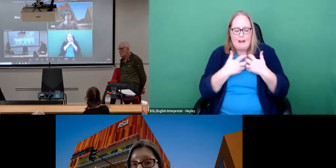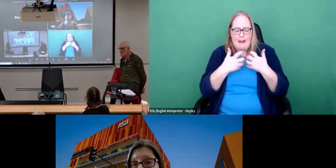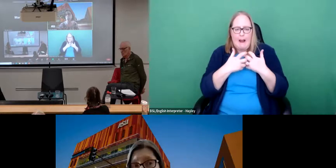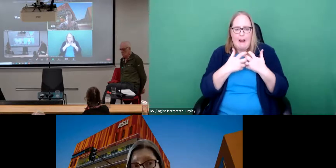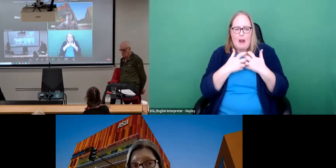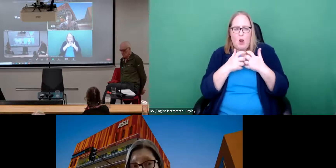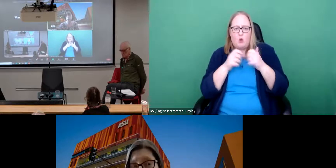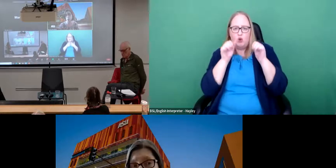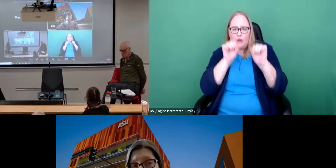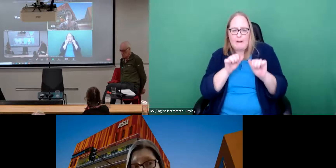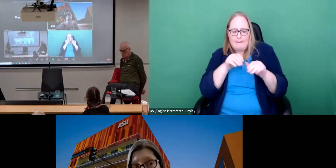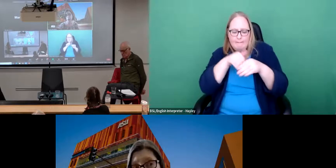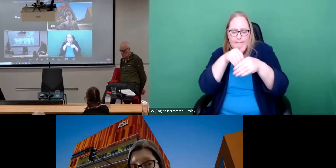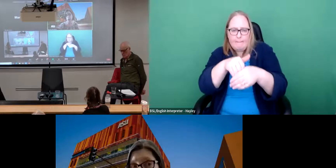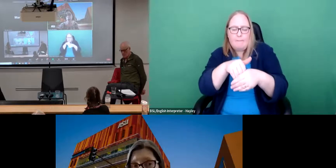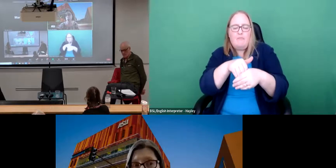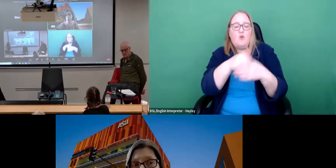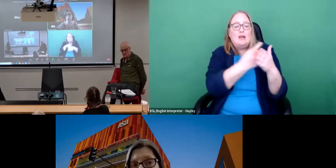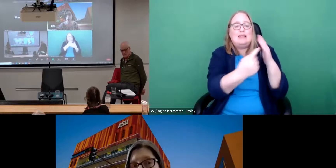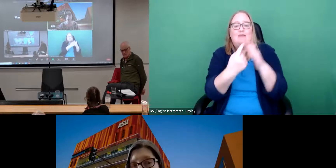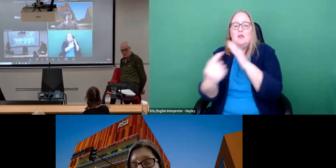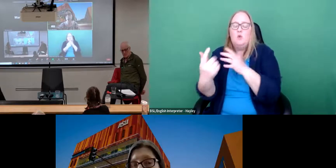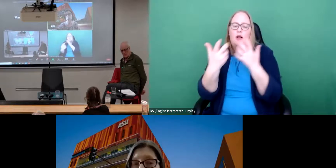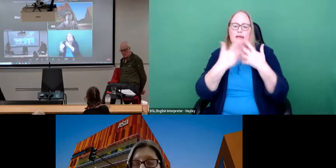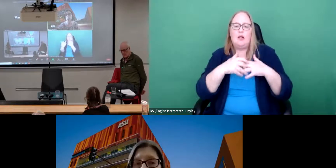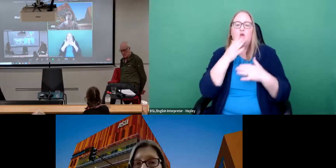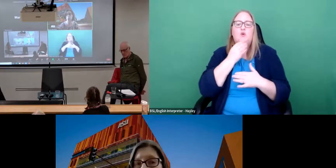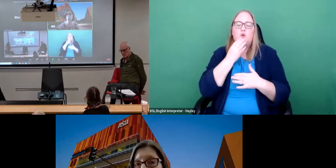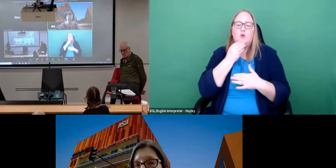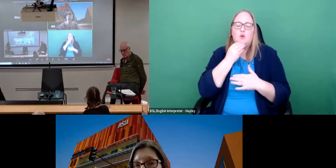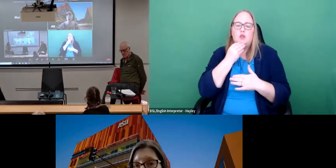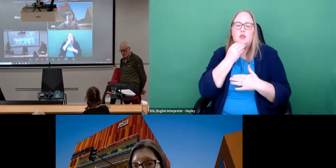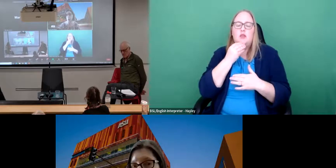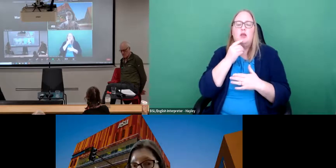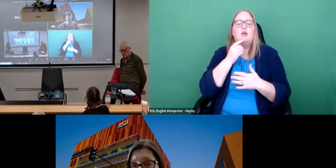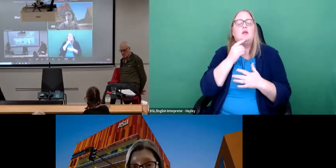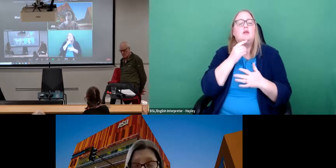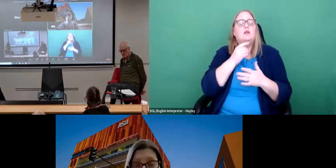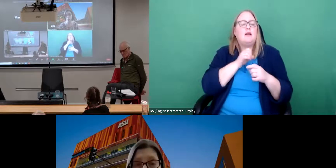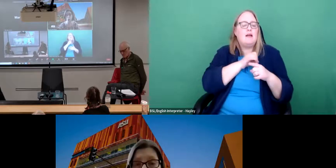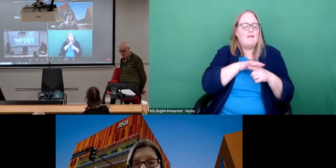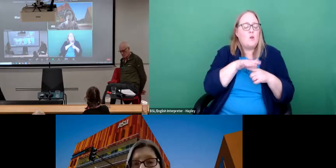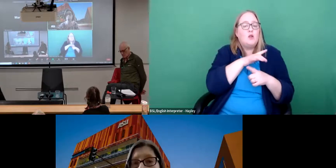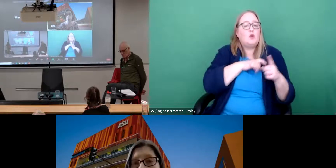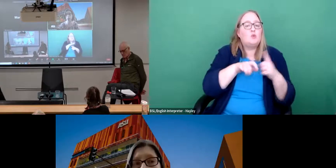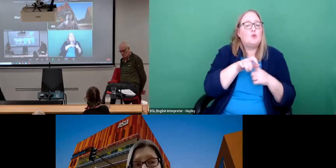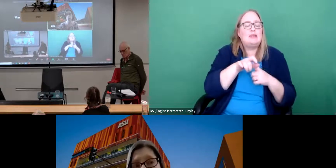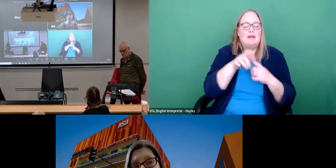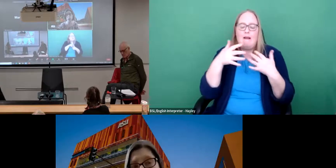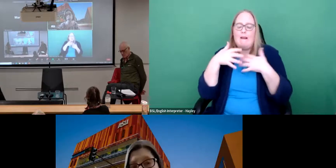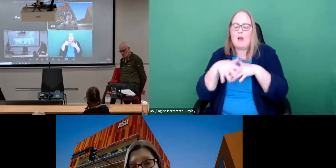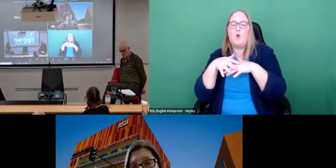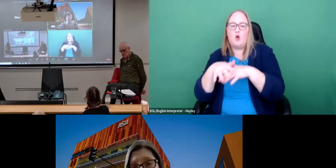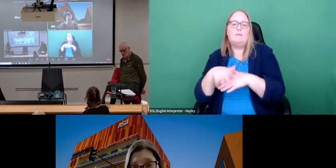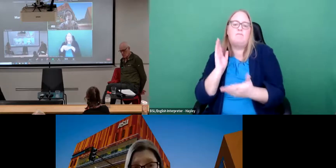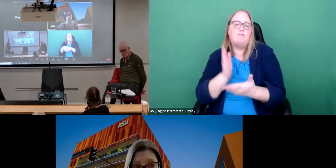for technology use. And she mentions the influence of communities and networks, and my co-authors and I have seen